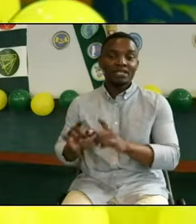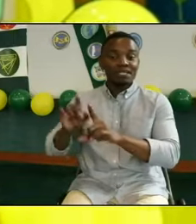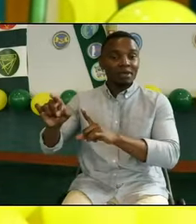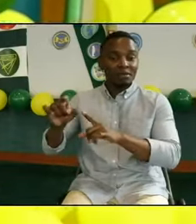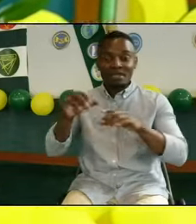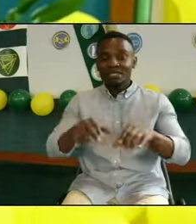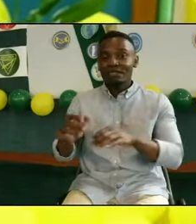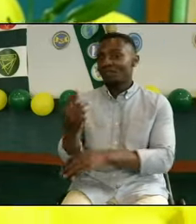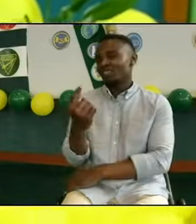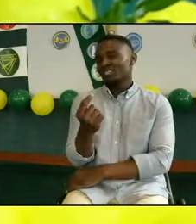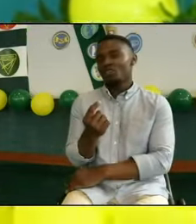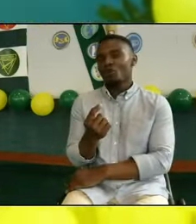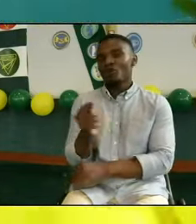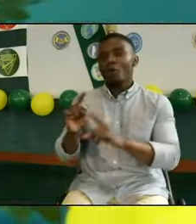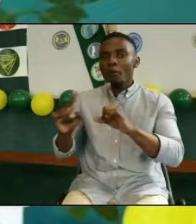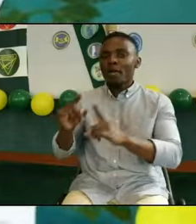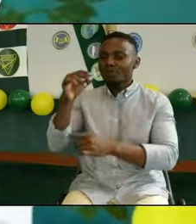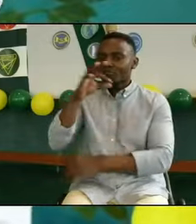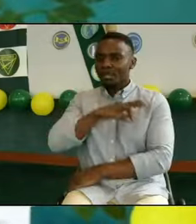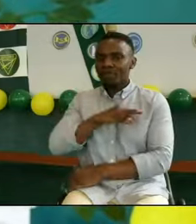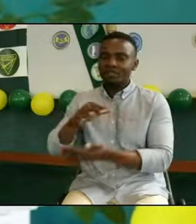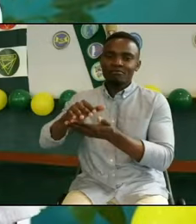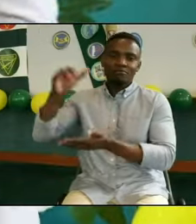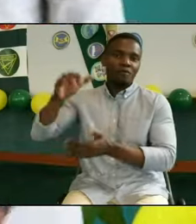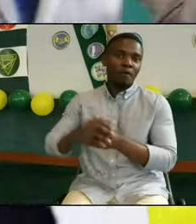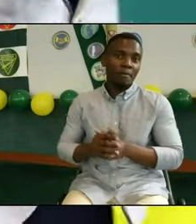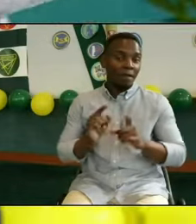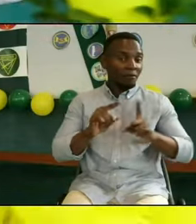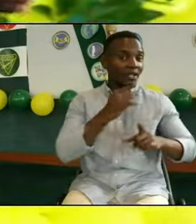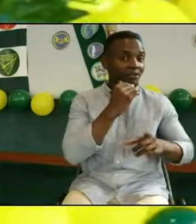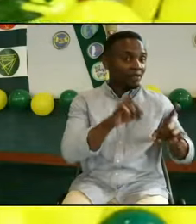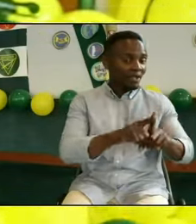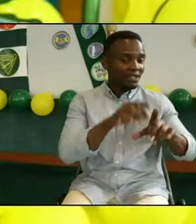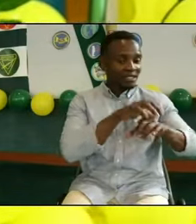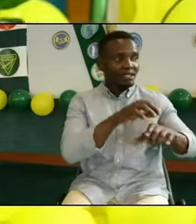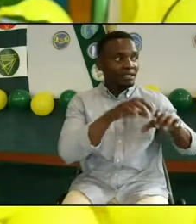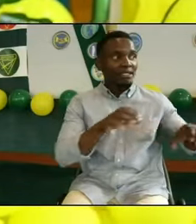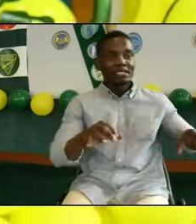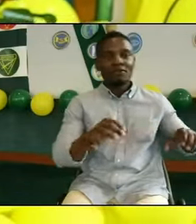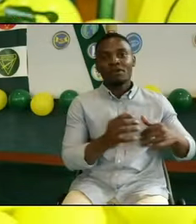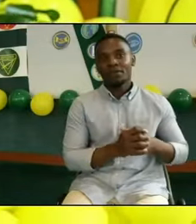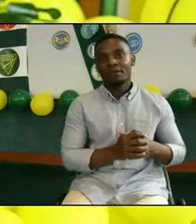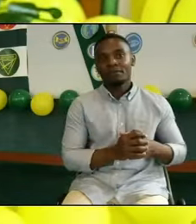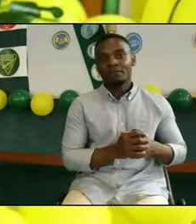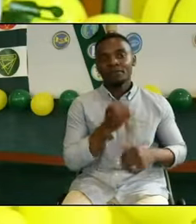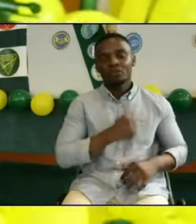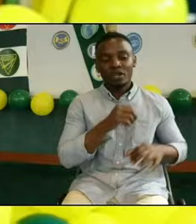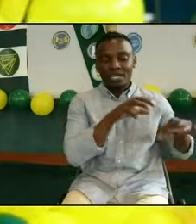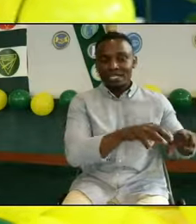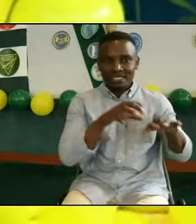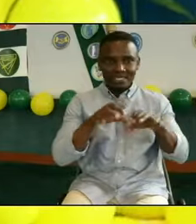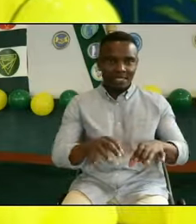and made much. Whilst his brother suffers what? Much and made what? Less. All as a result of